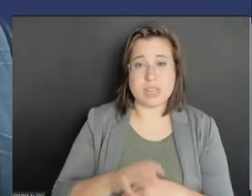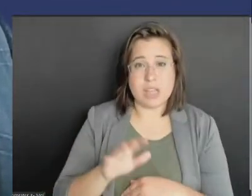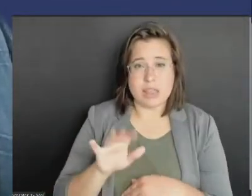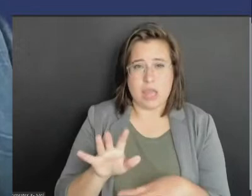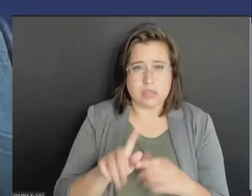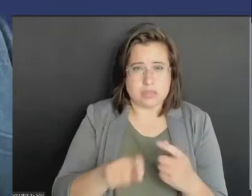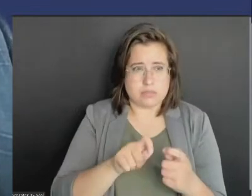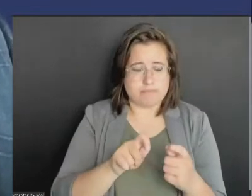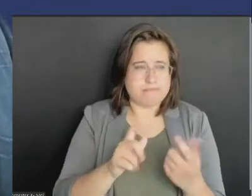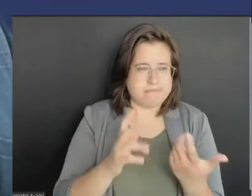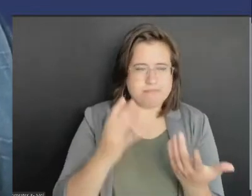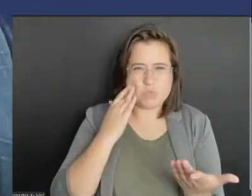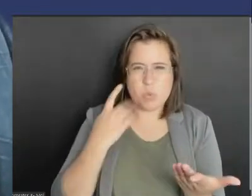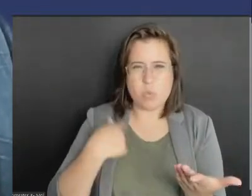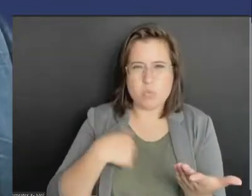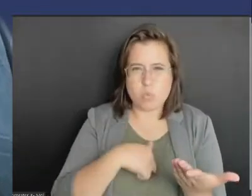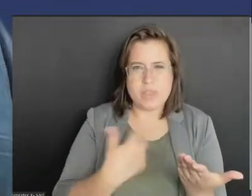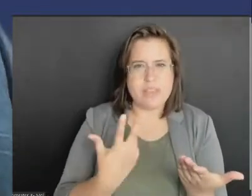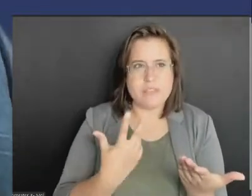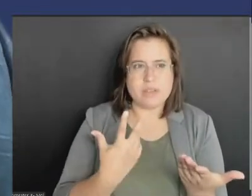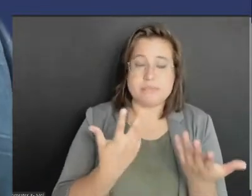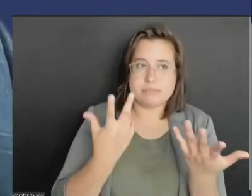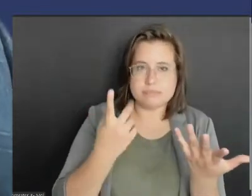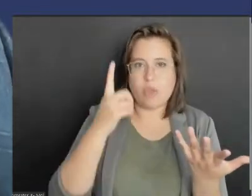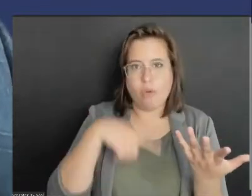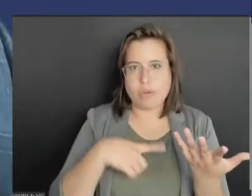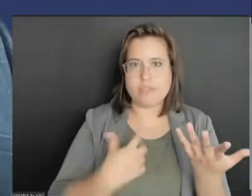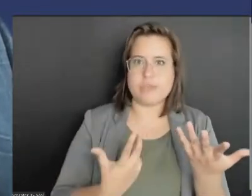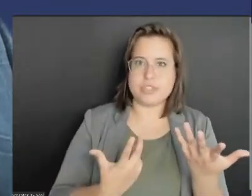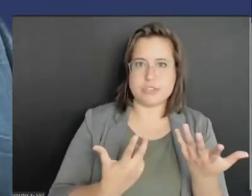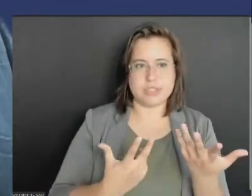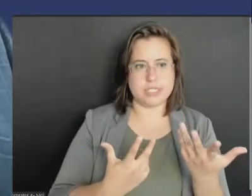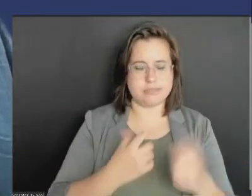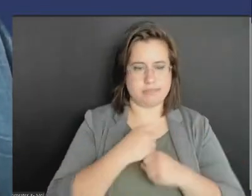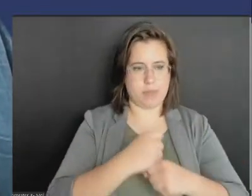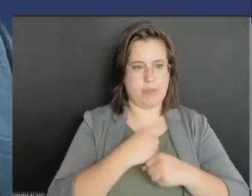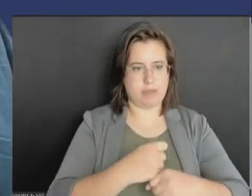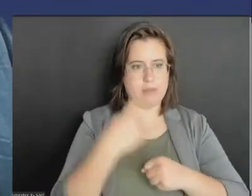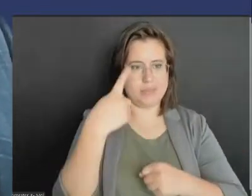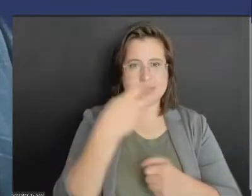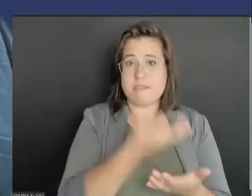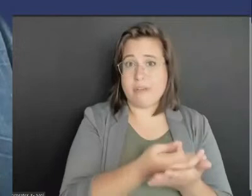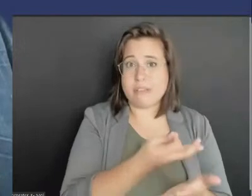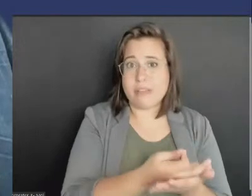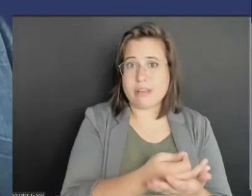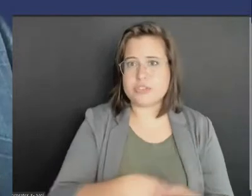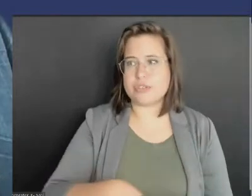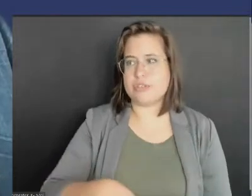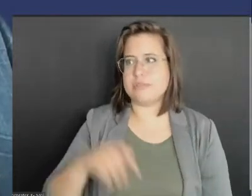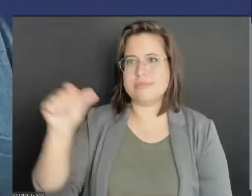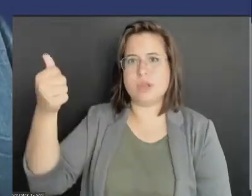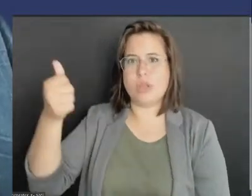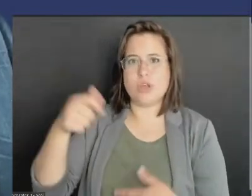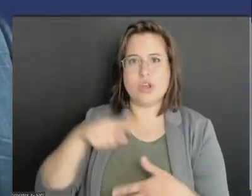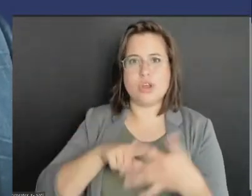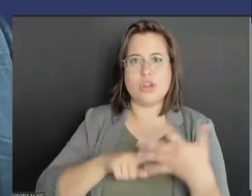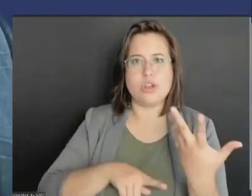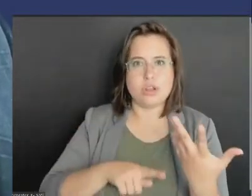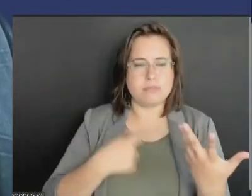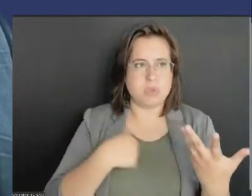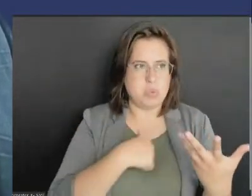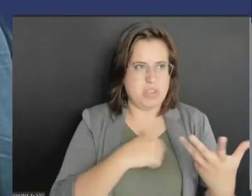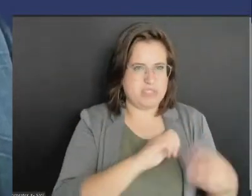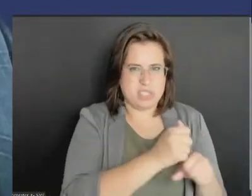that we have created, artificially constructed by us due to financial streams and other methodologies, to